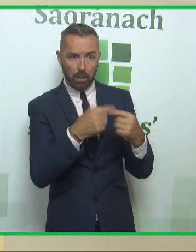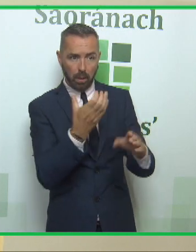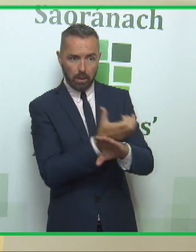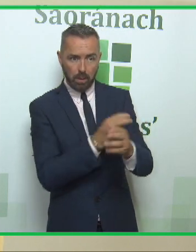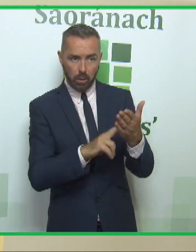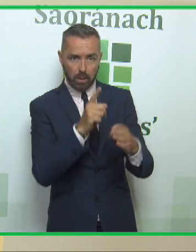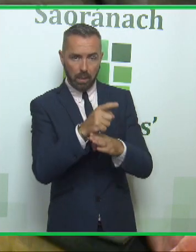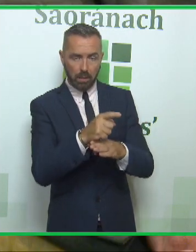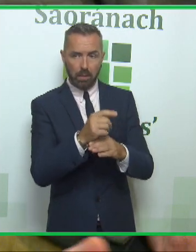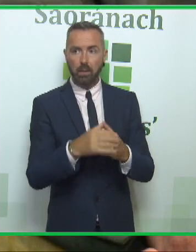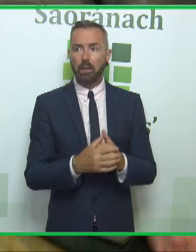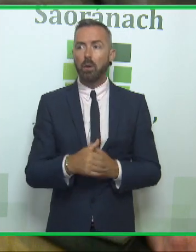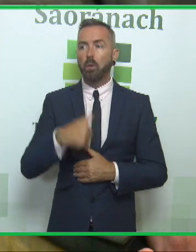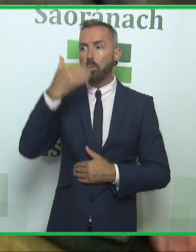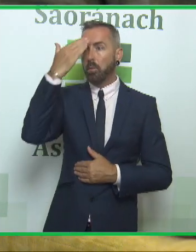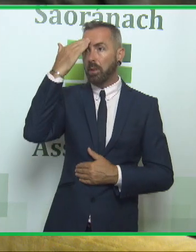We know that